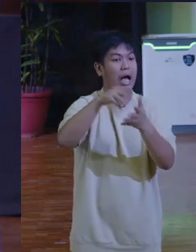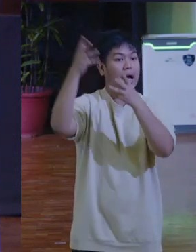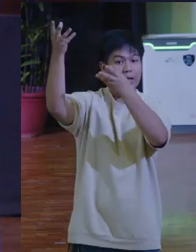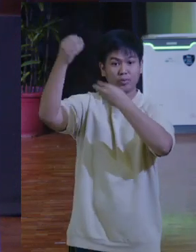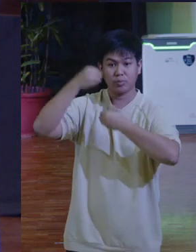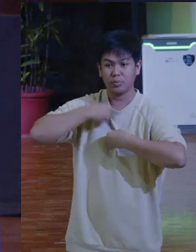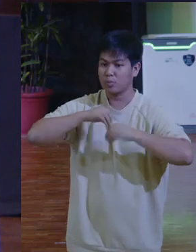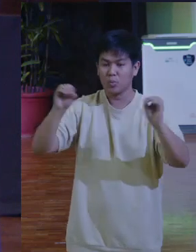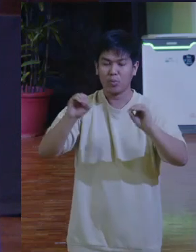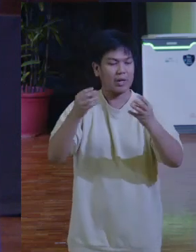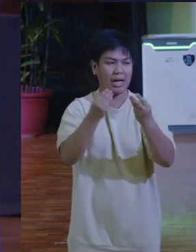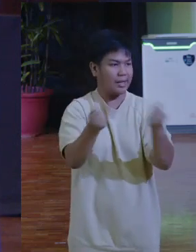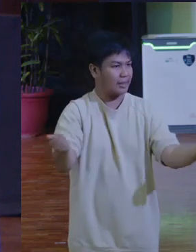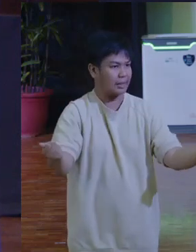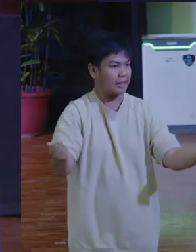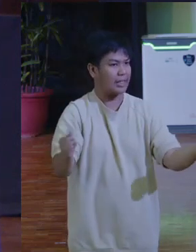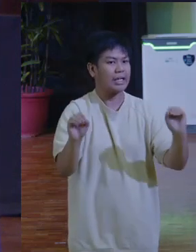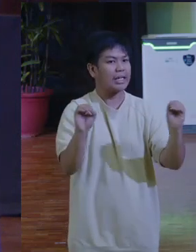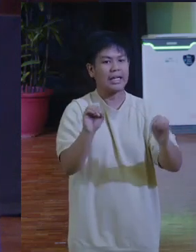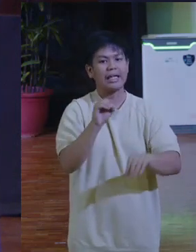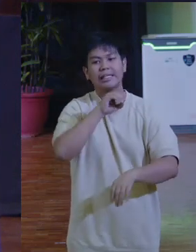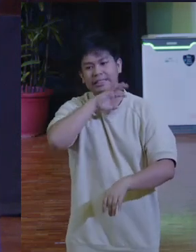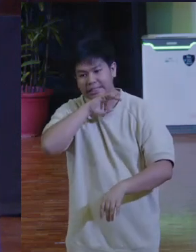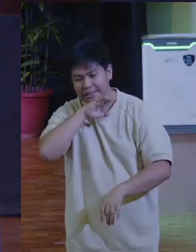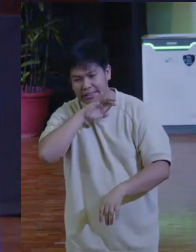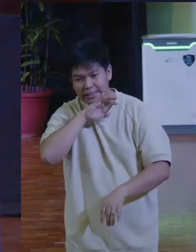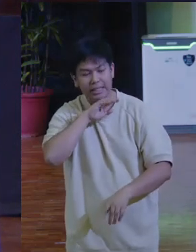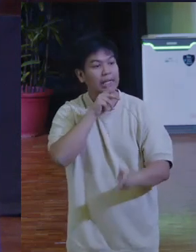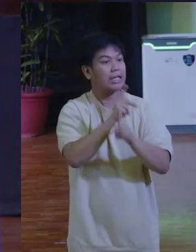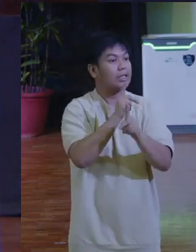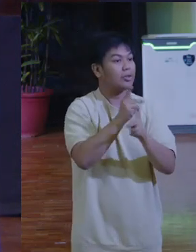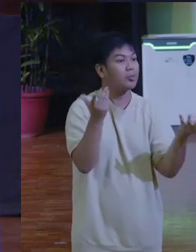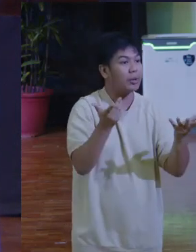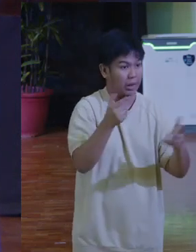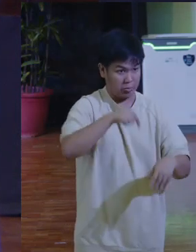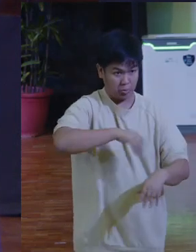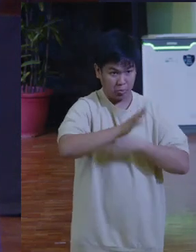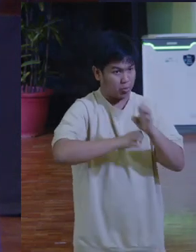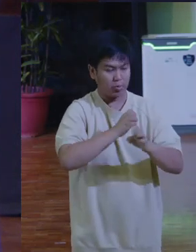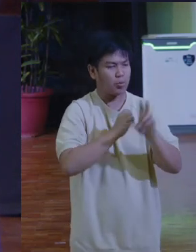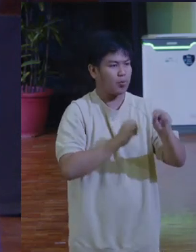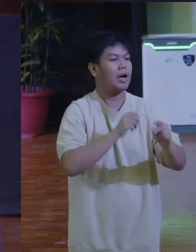imperishable, undefiled, and unfading, kept in heaven for you.